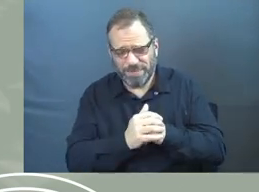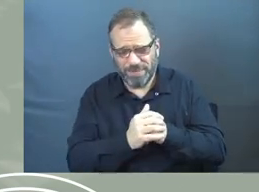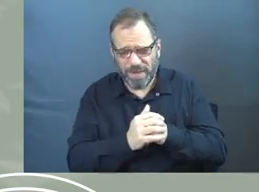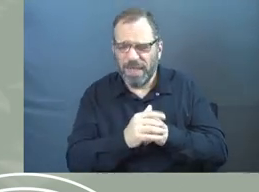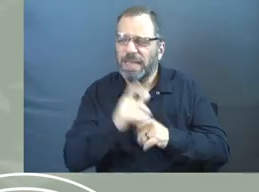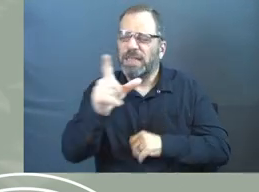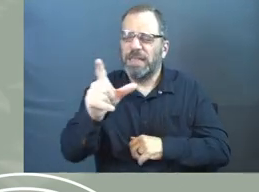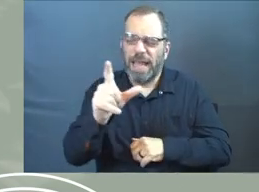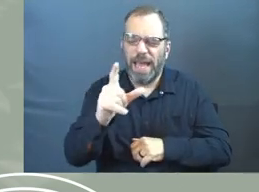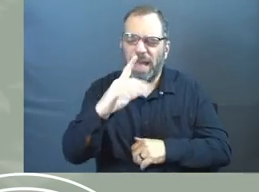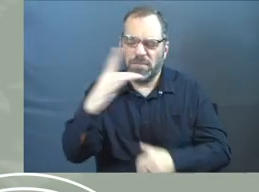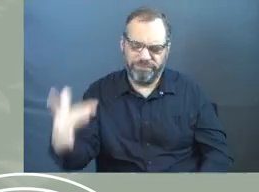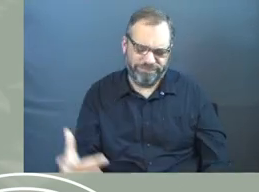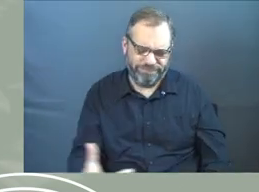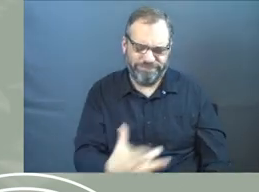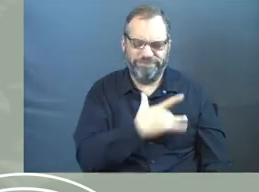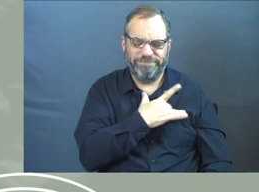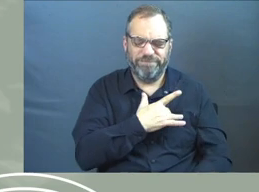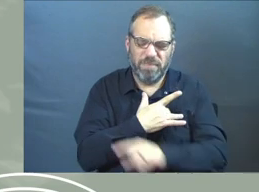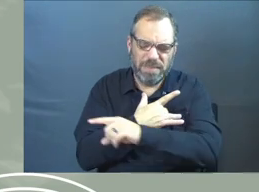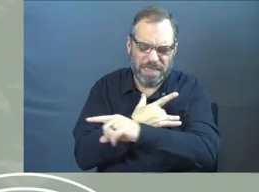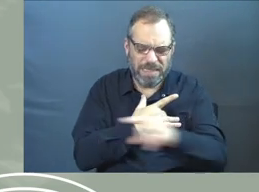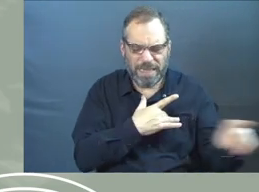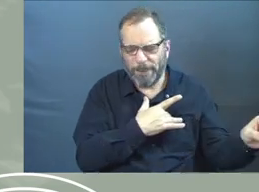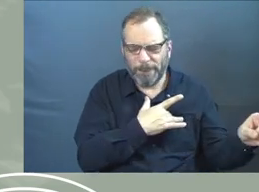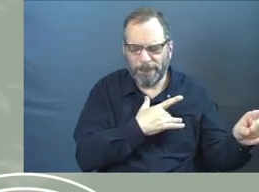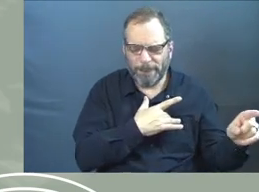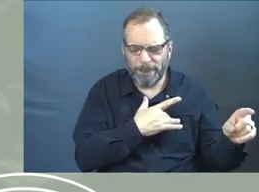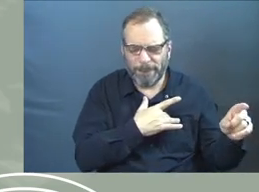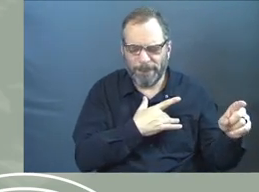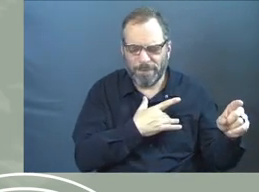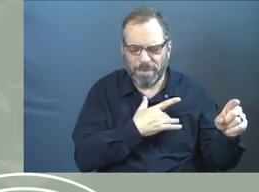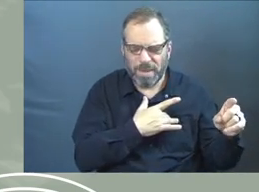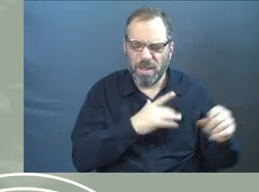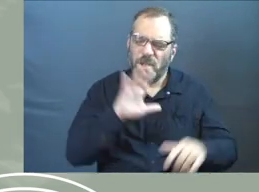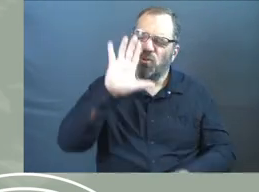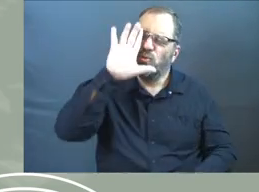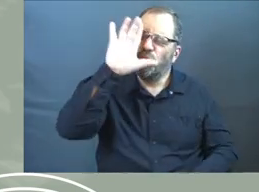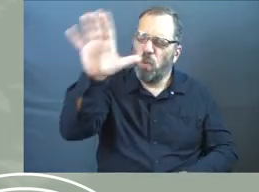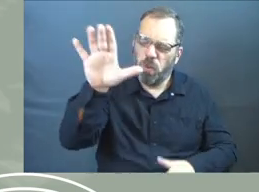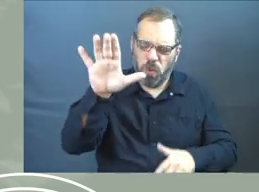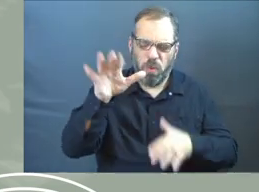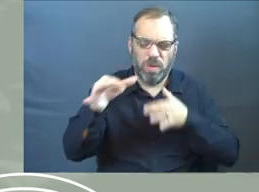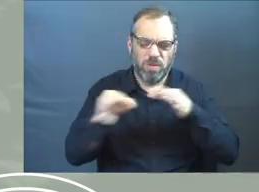that God, you would reach out to them and that God, you would speak your